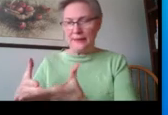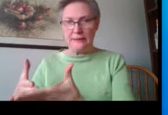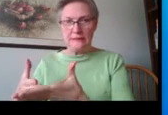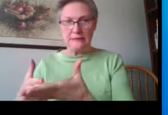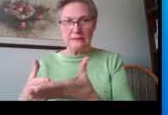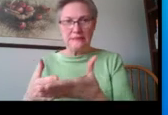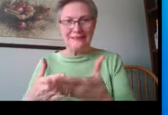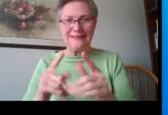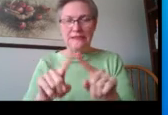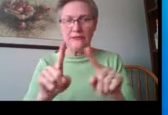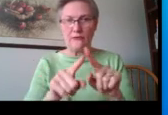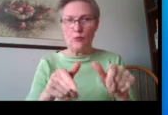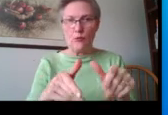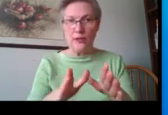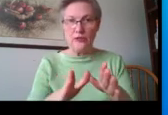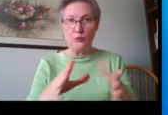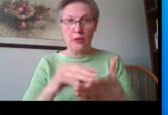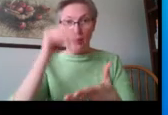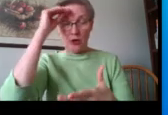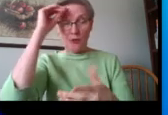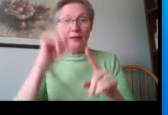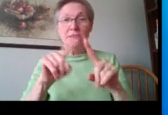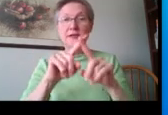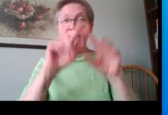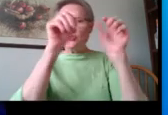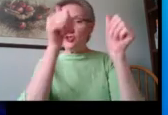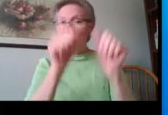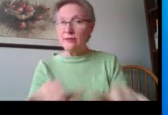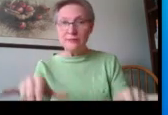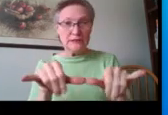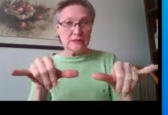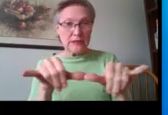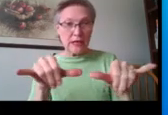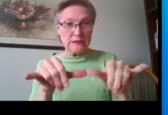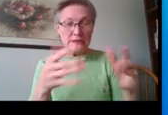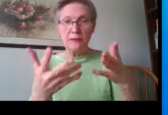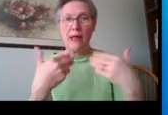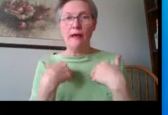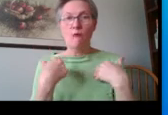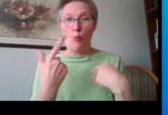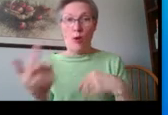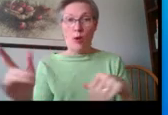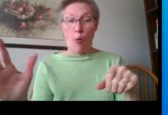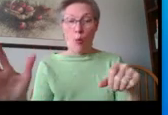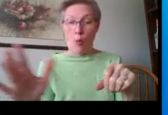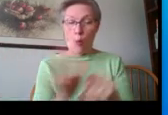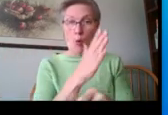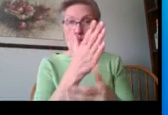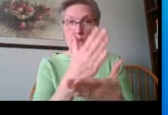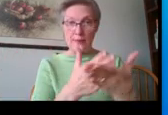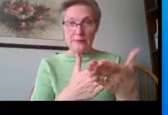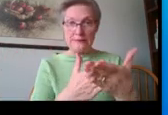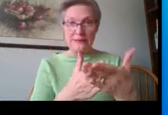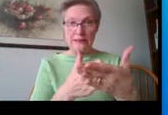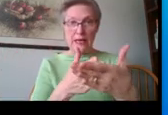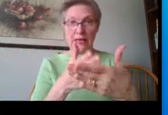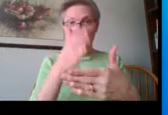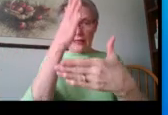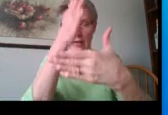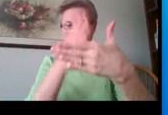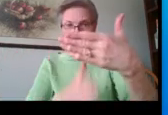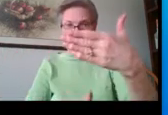and sizes that we have, right? So we might have one whole piece, and if I cut this in half, right, now I